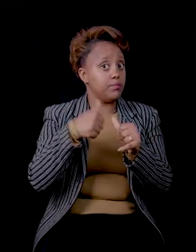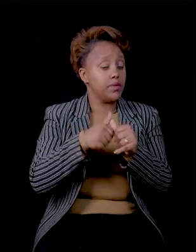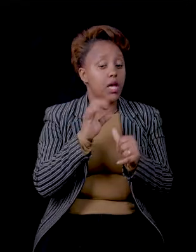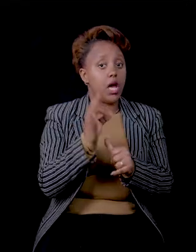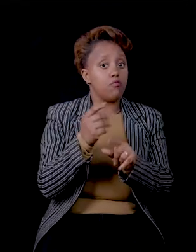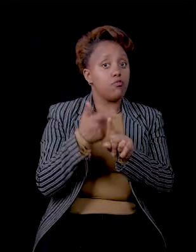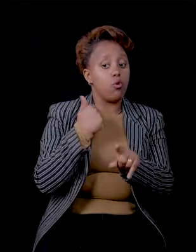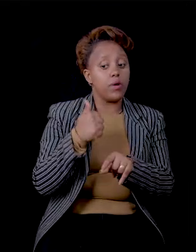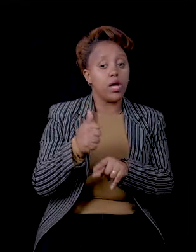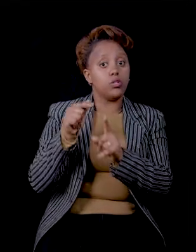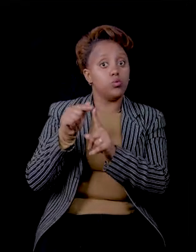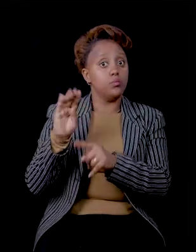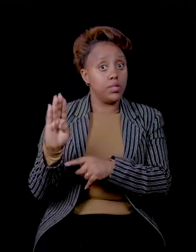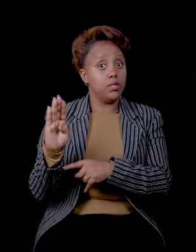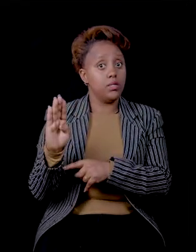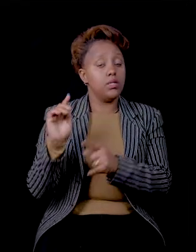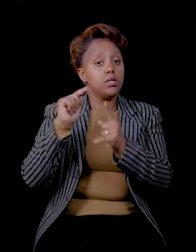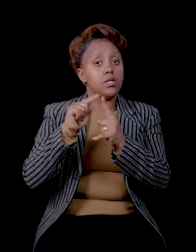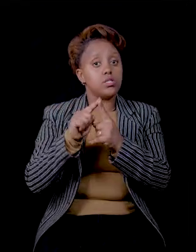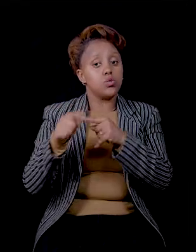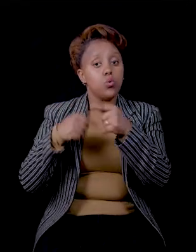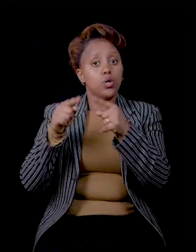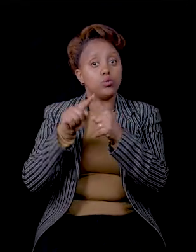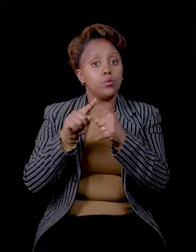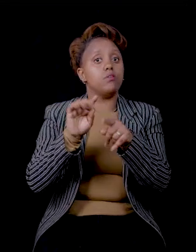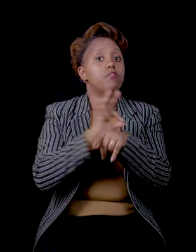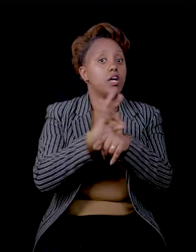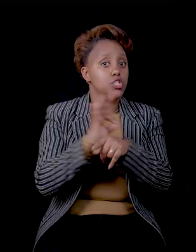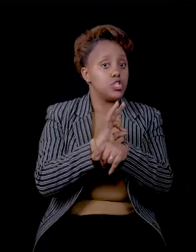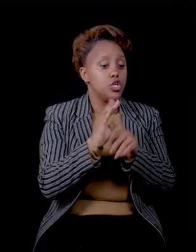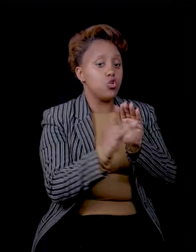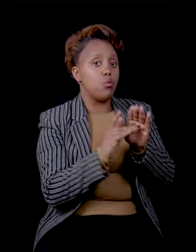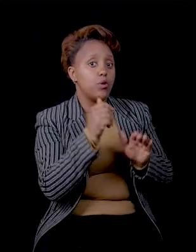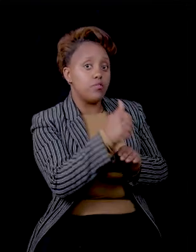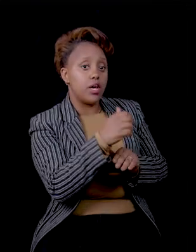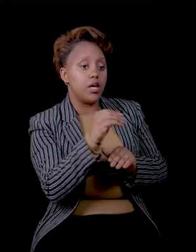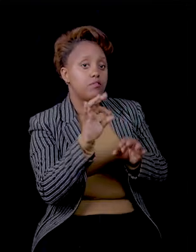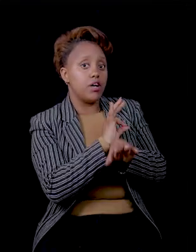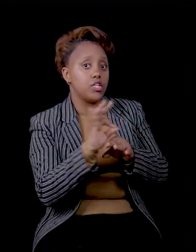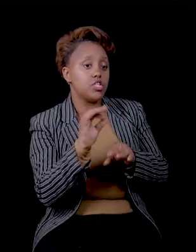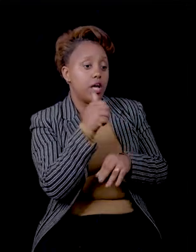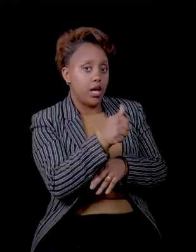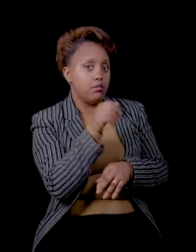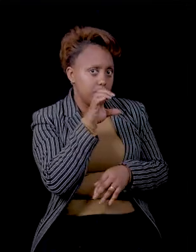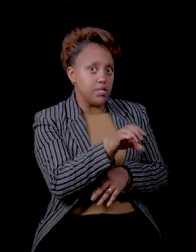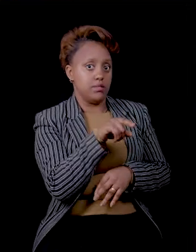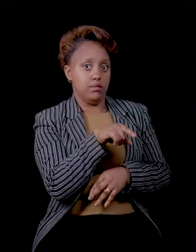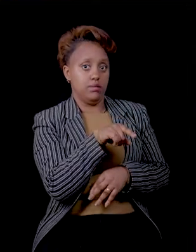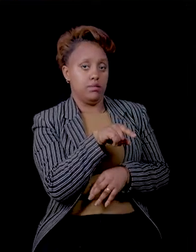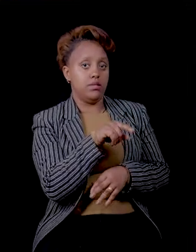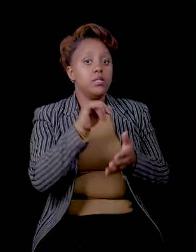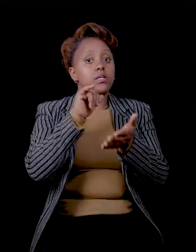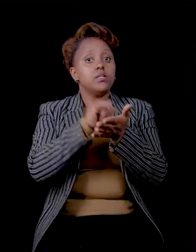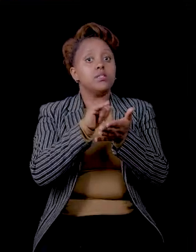is if f from A to B is going to be a function, we say the domain of A, the domain of the function must be A.